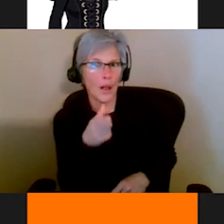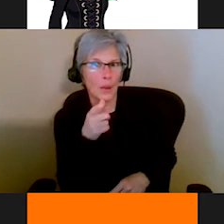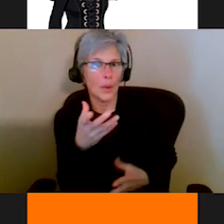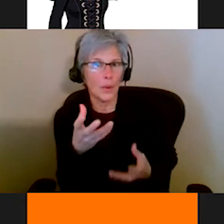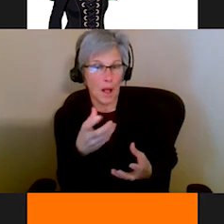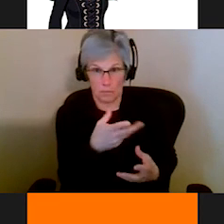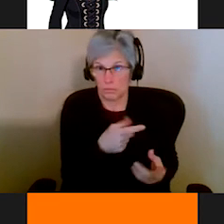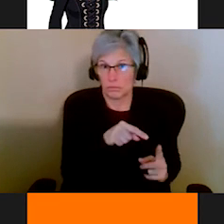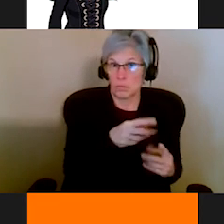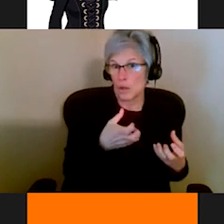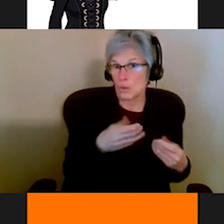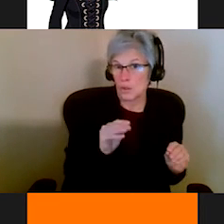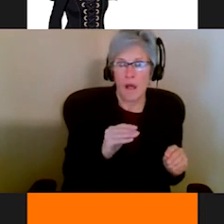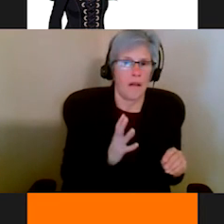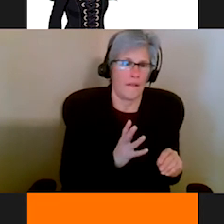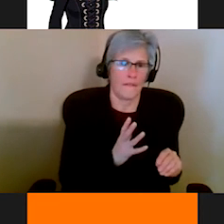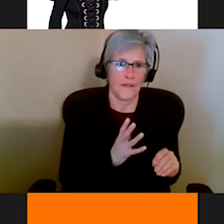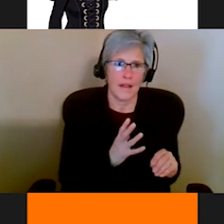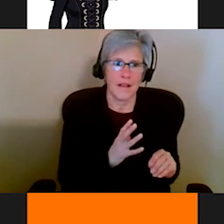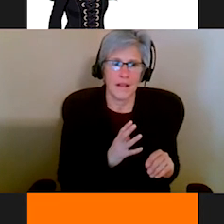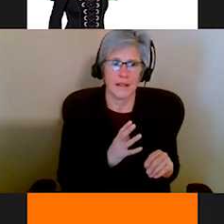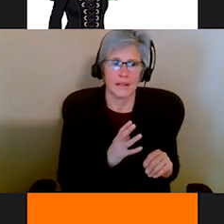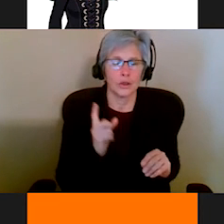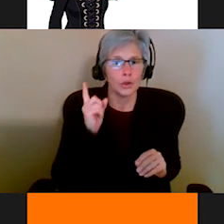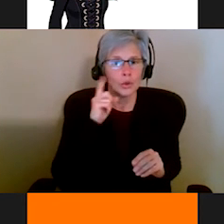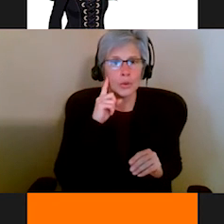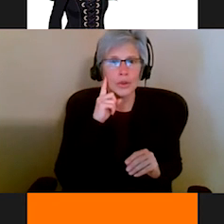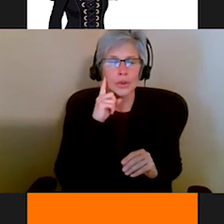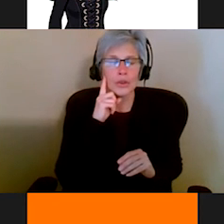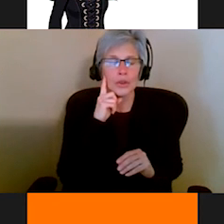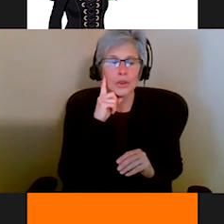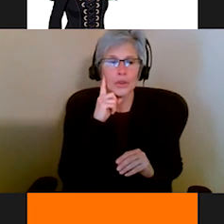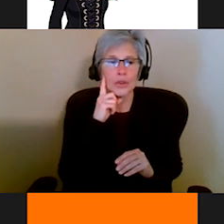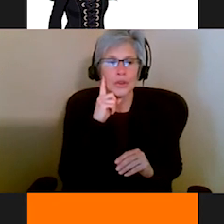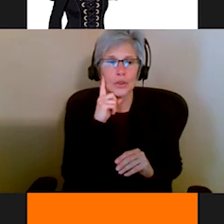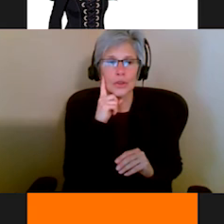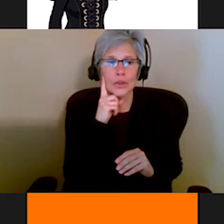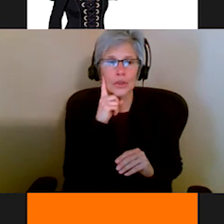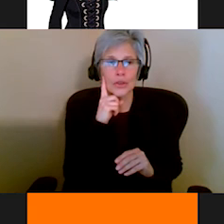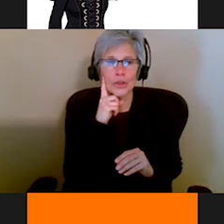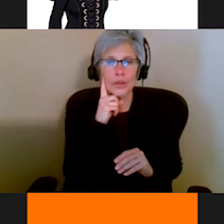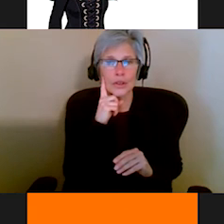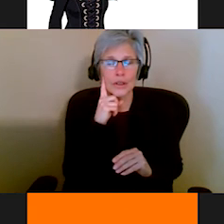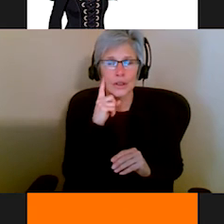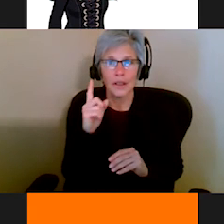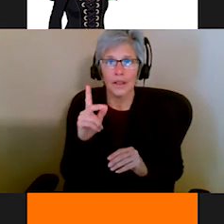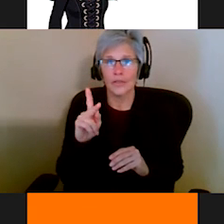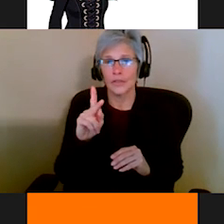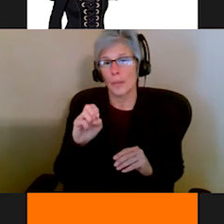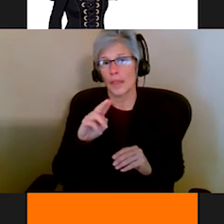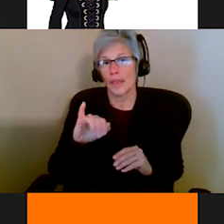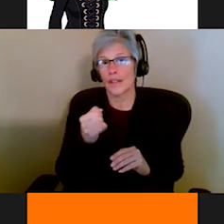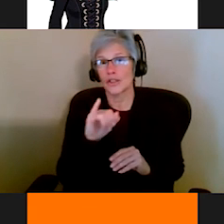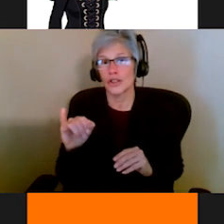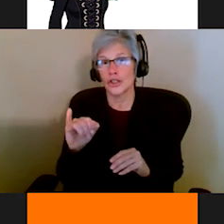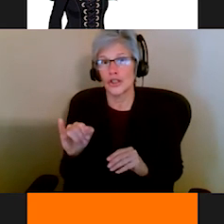fine. If you heard Brother Kenji earlier, he said, he's not really interested in the financial aspect of it. He